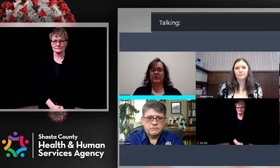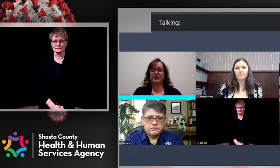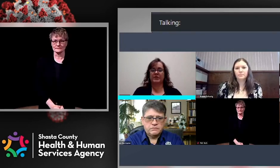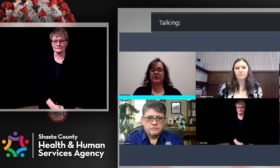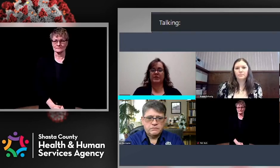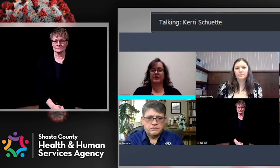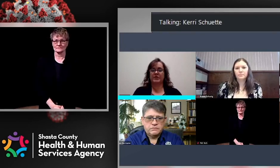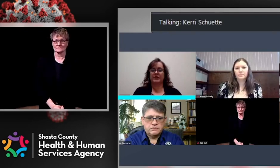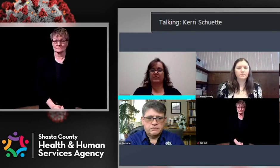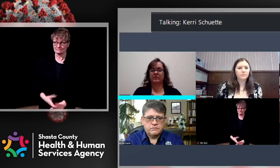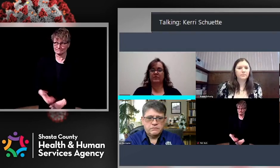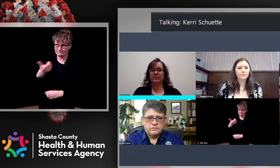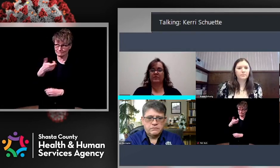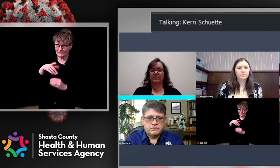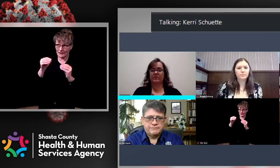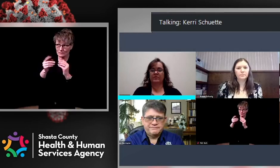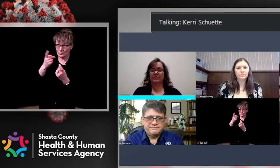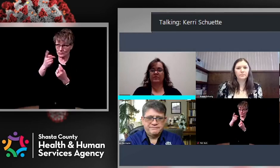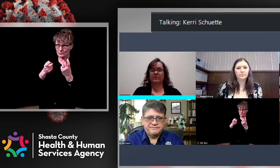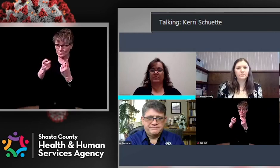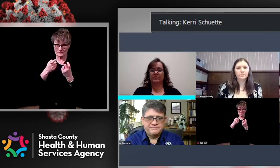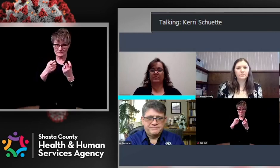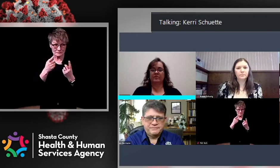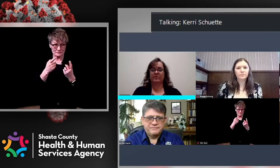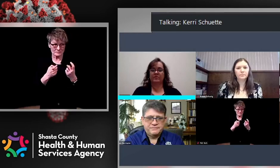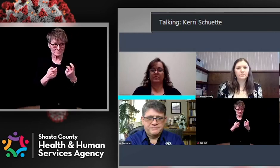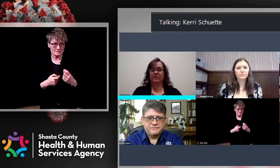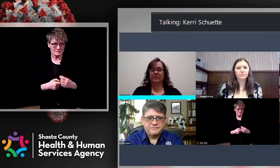Any other questions?